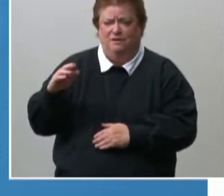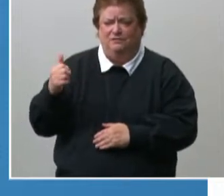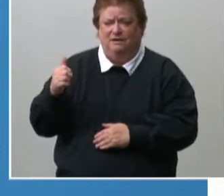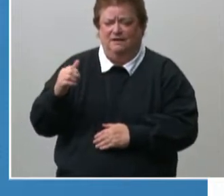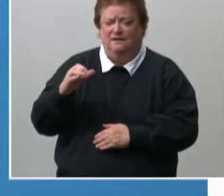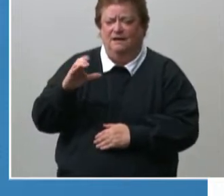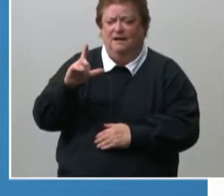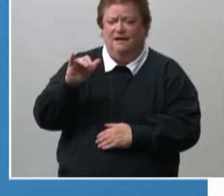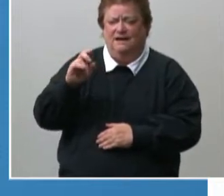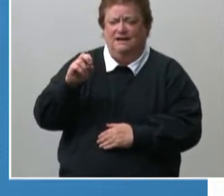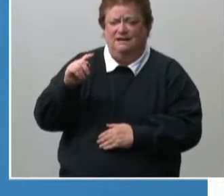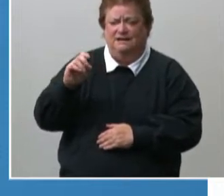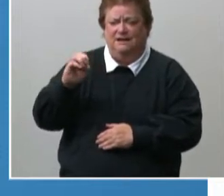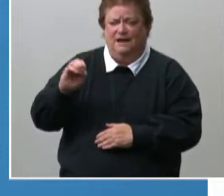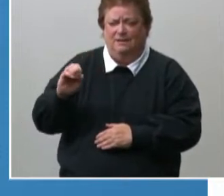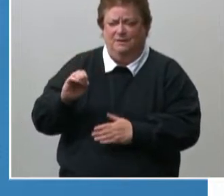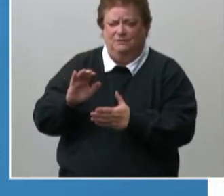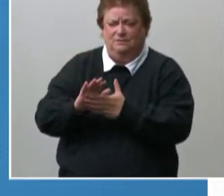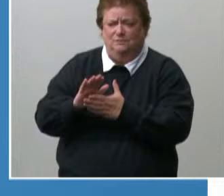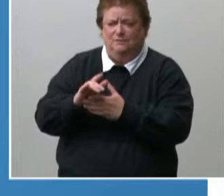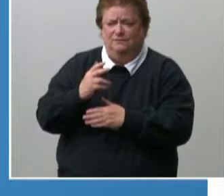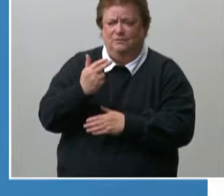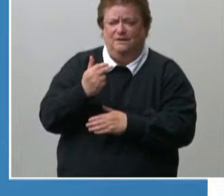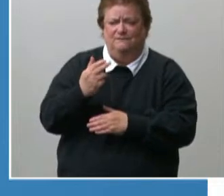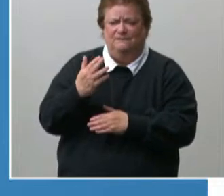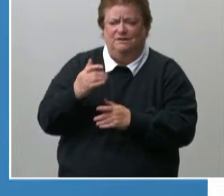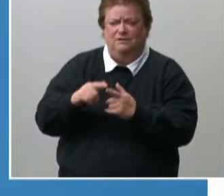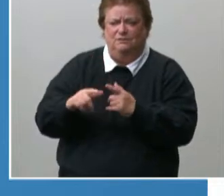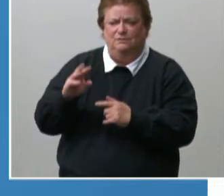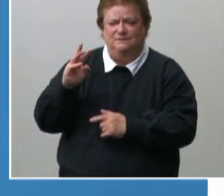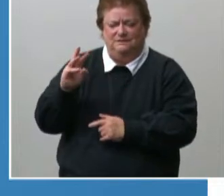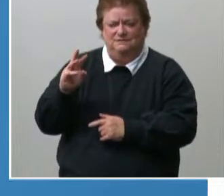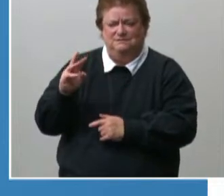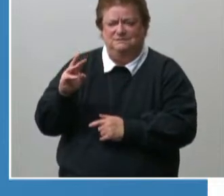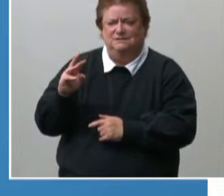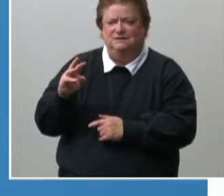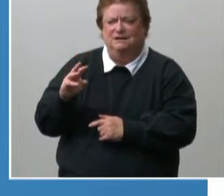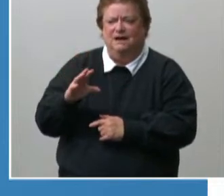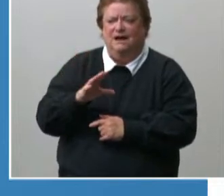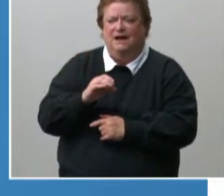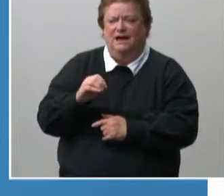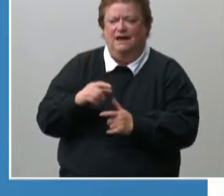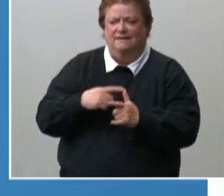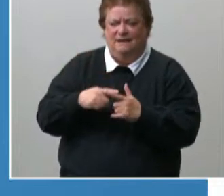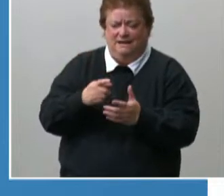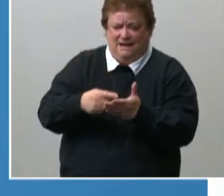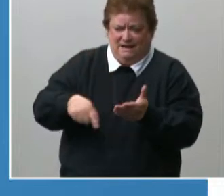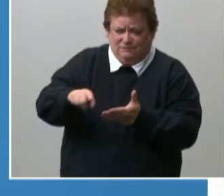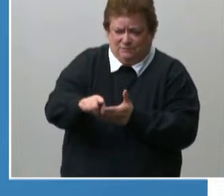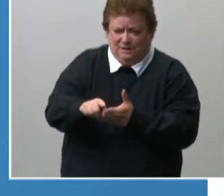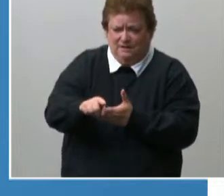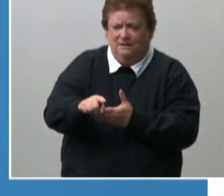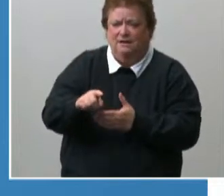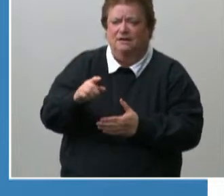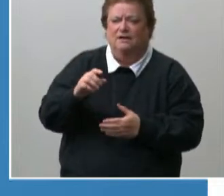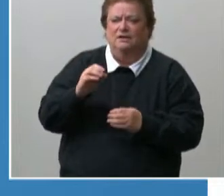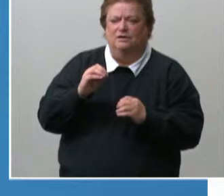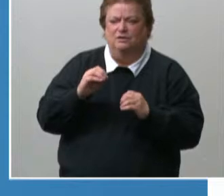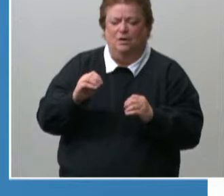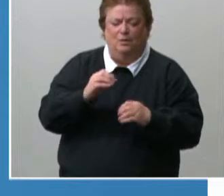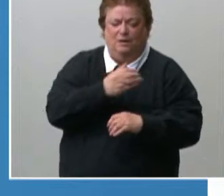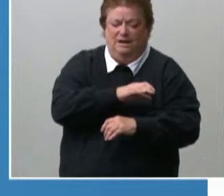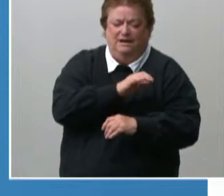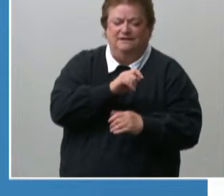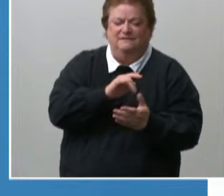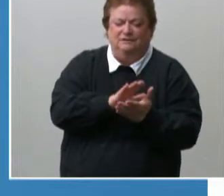we have a clinic at Clinton Elementary School from 3:15 to 6. And then next week we have no clinics at the